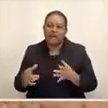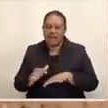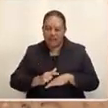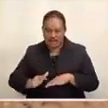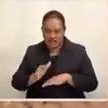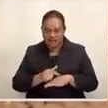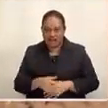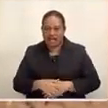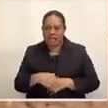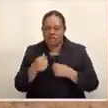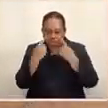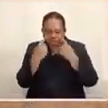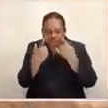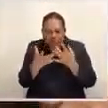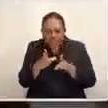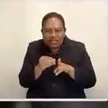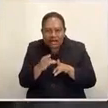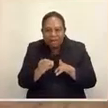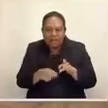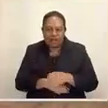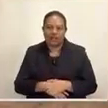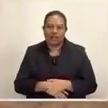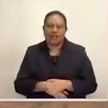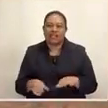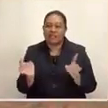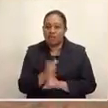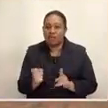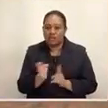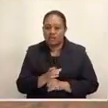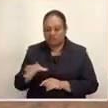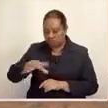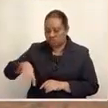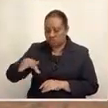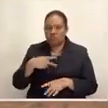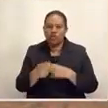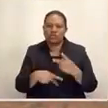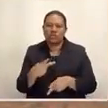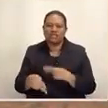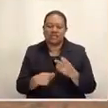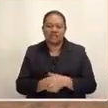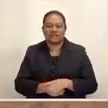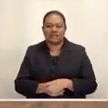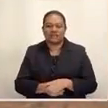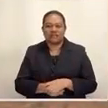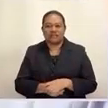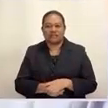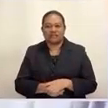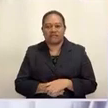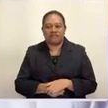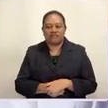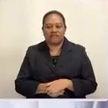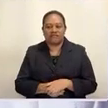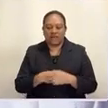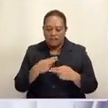and soil sampling, shedding light on the significance of these processes in attaining maximum yields. We